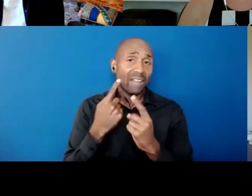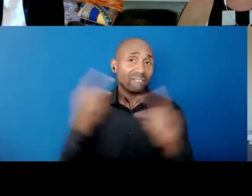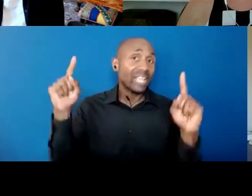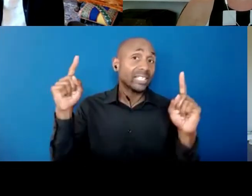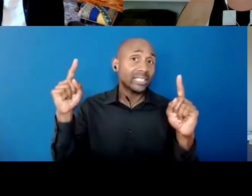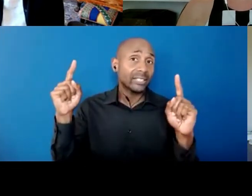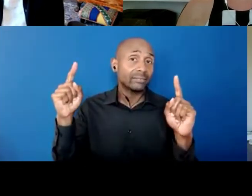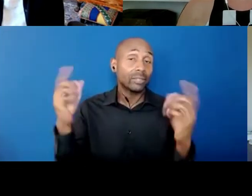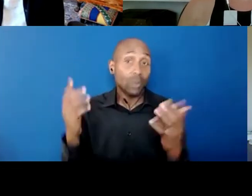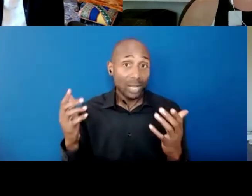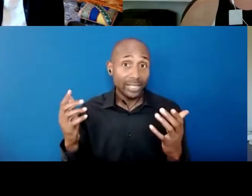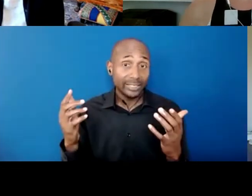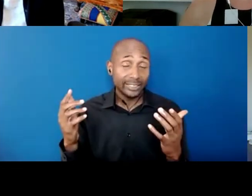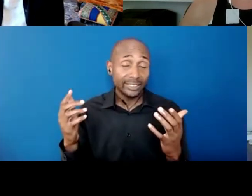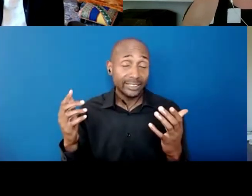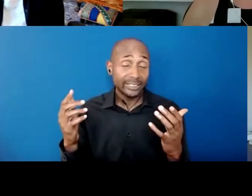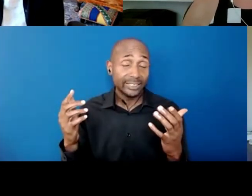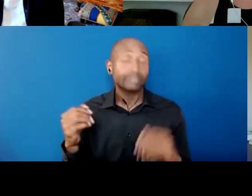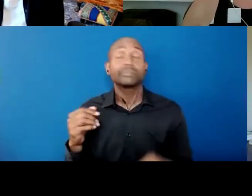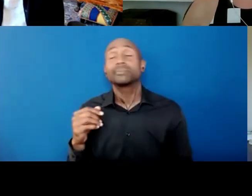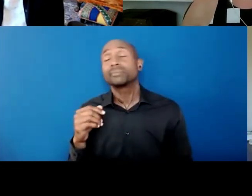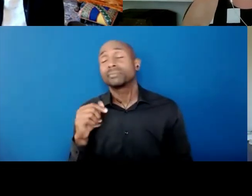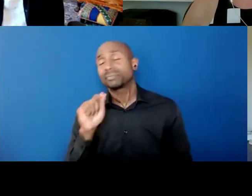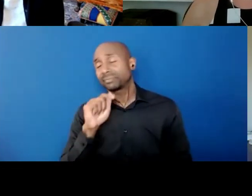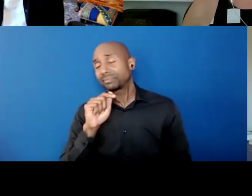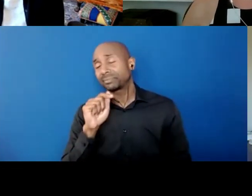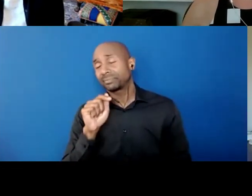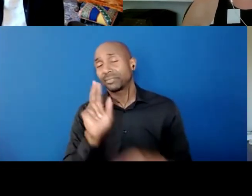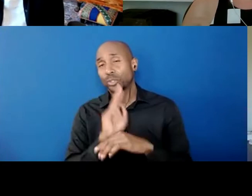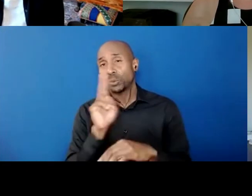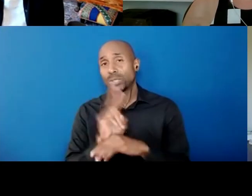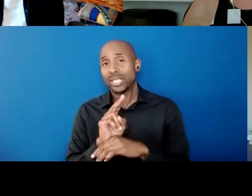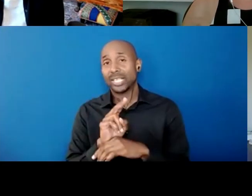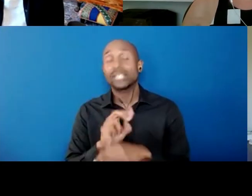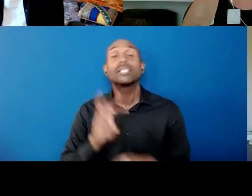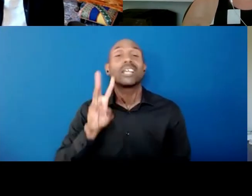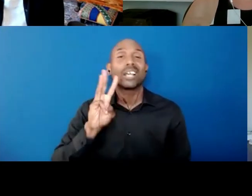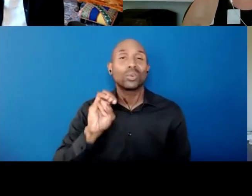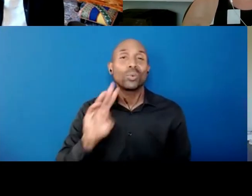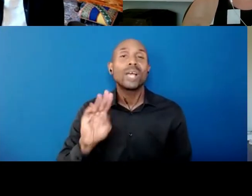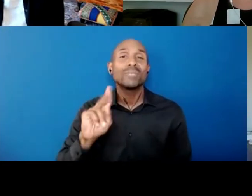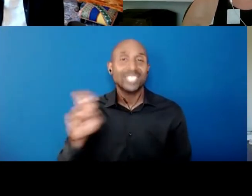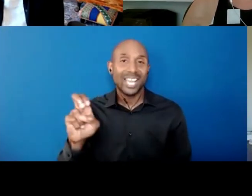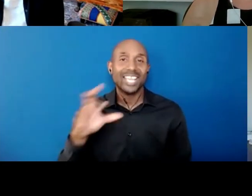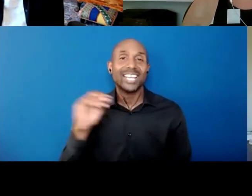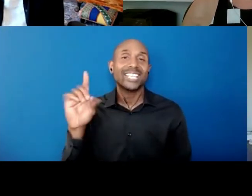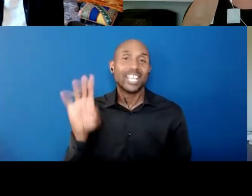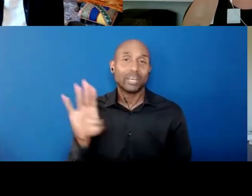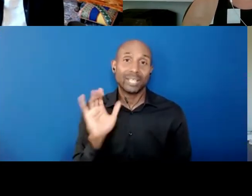of delivery mode is through its amazing website and database.